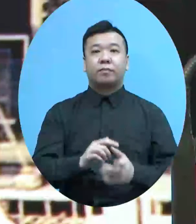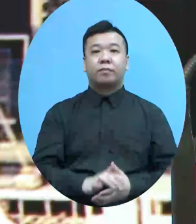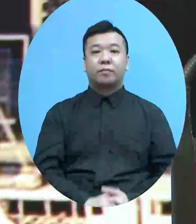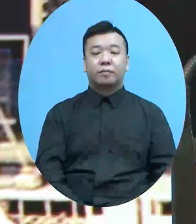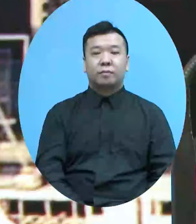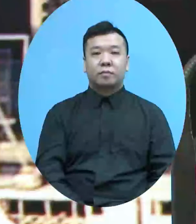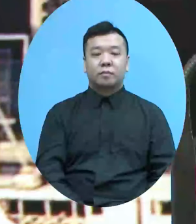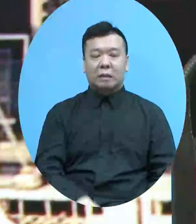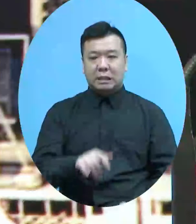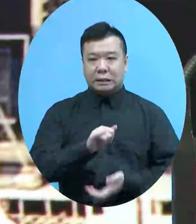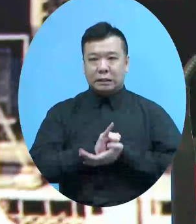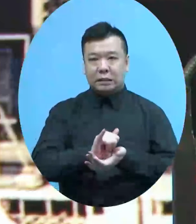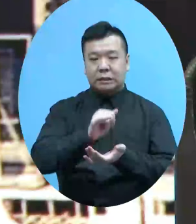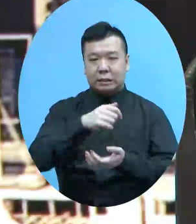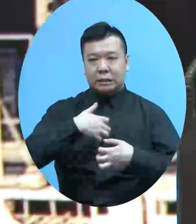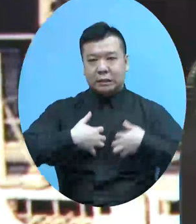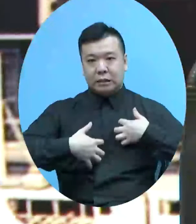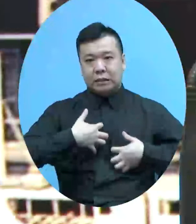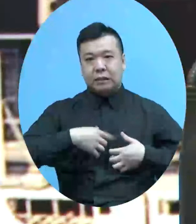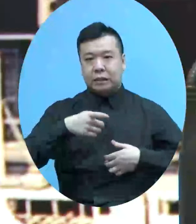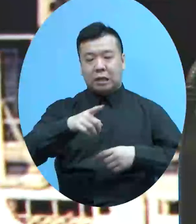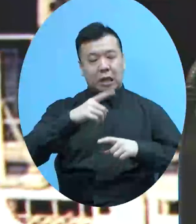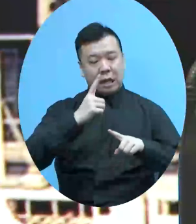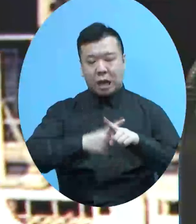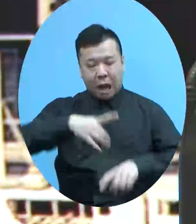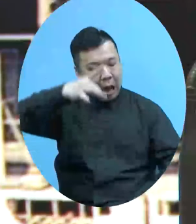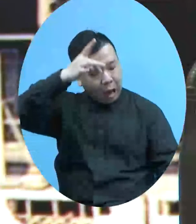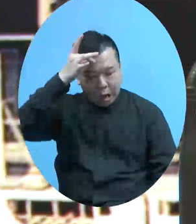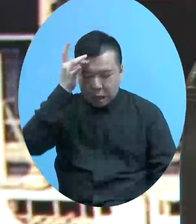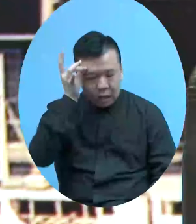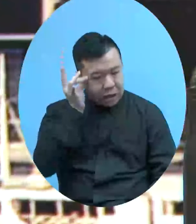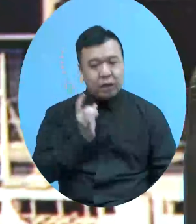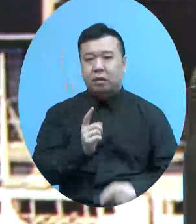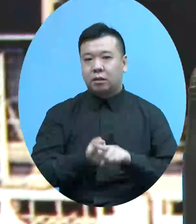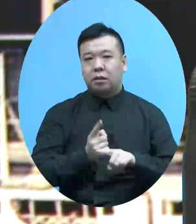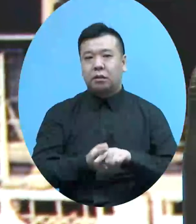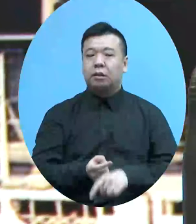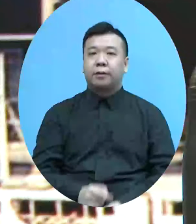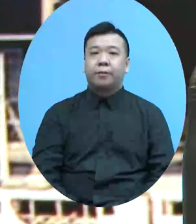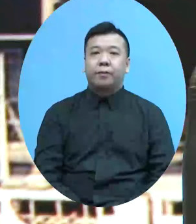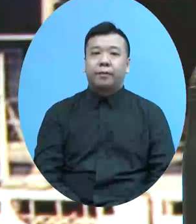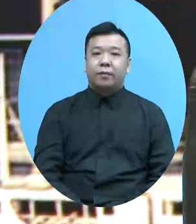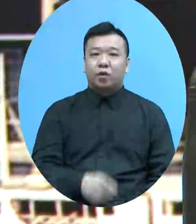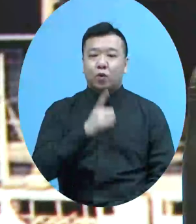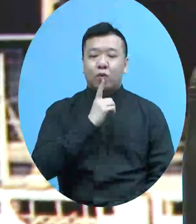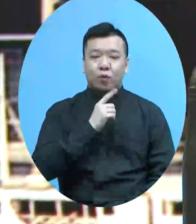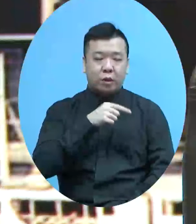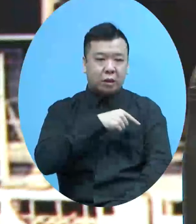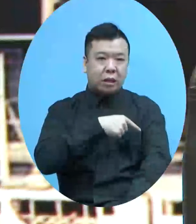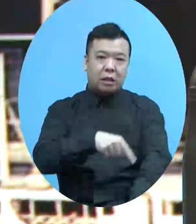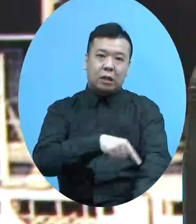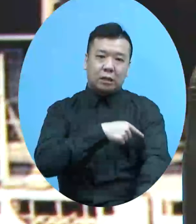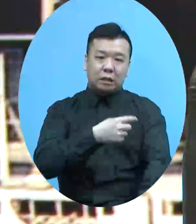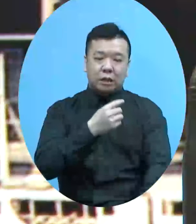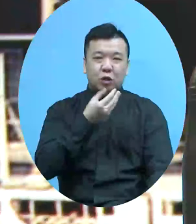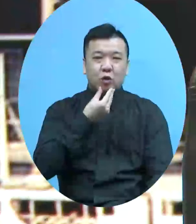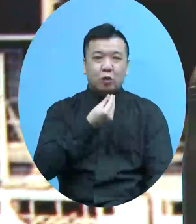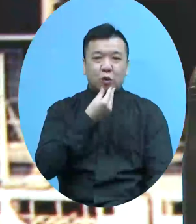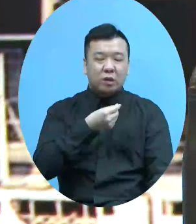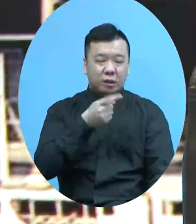condition was already very criticalher oxygen saturation is below level and